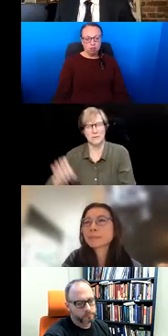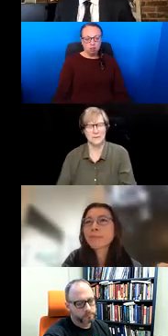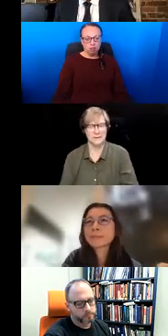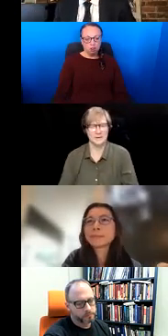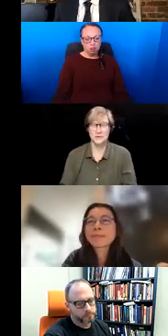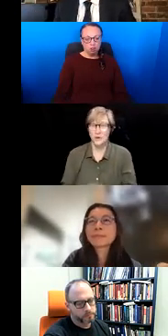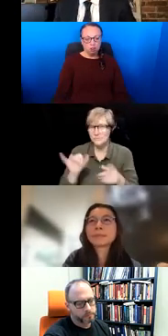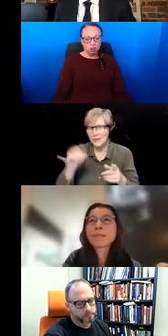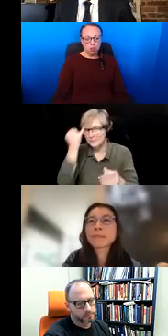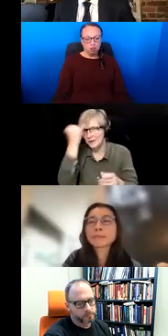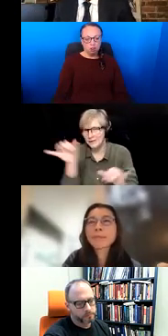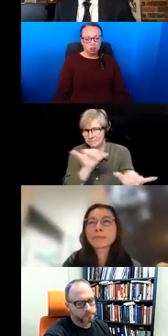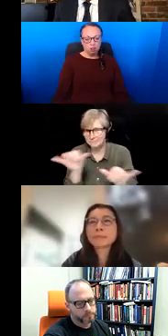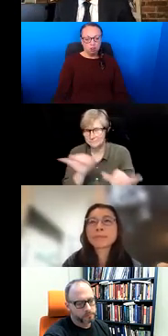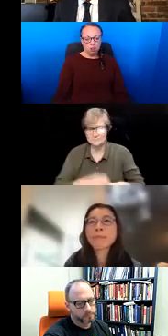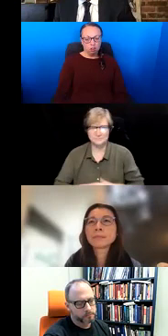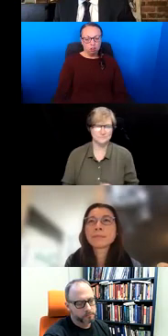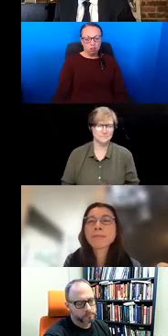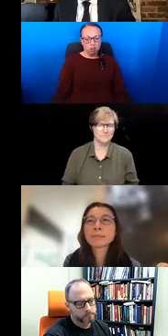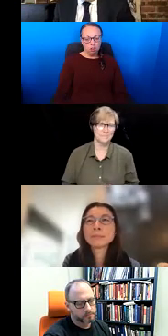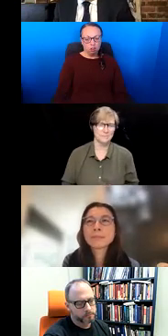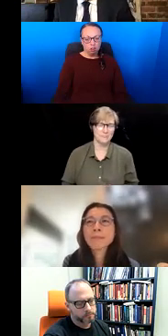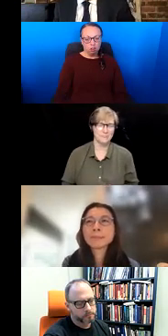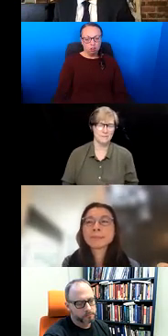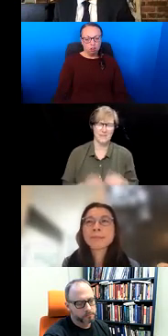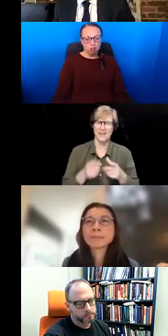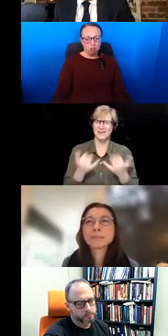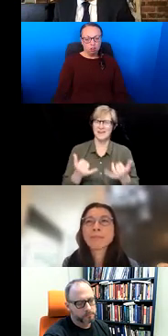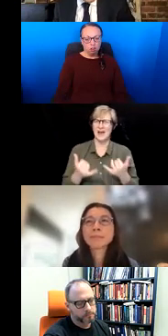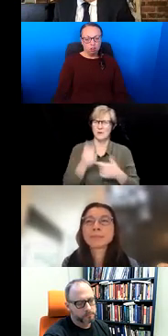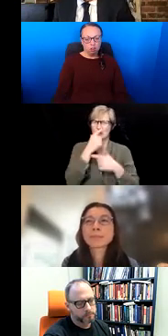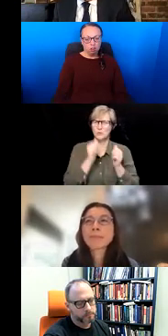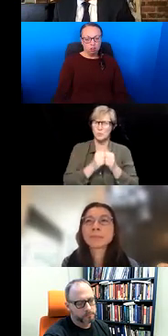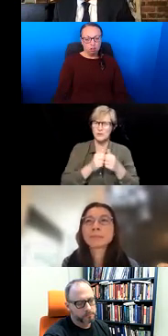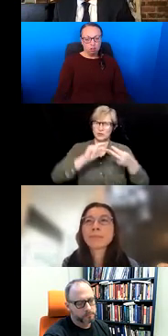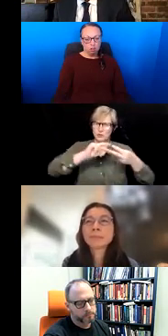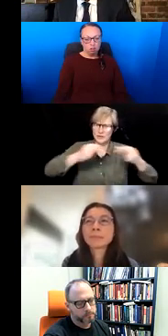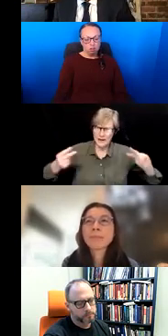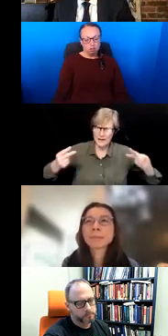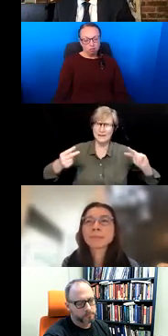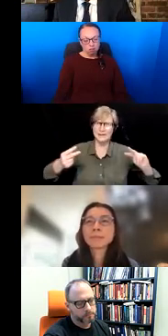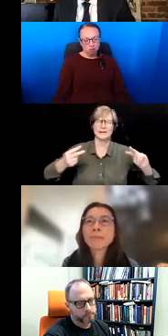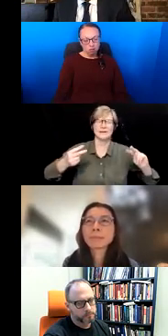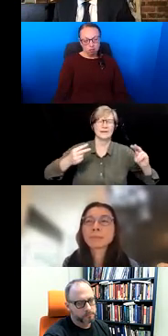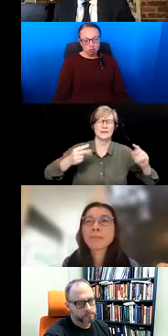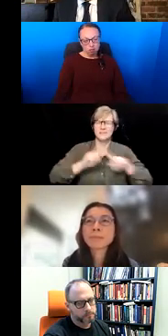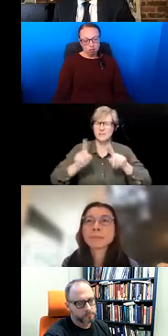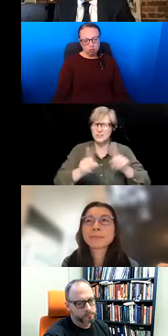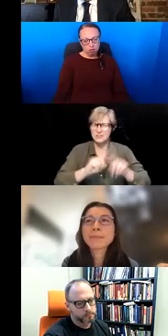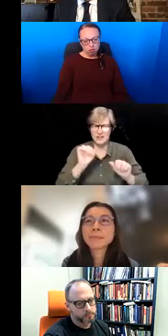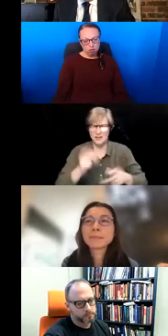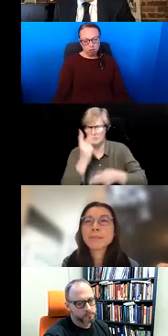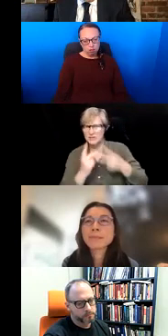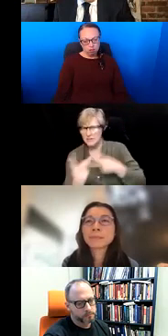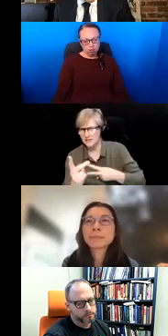we also have gotten interested in genetic differences that predict plasticity, and whether those